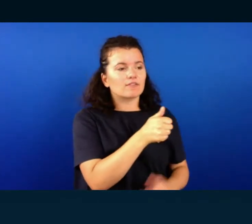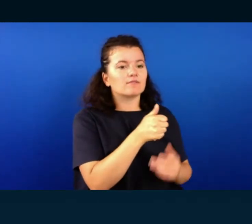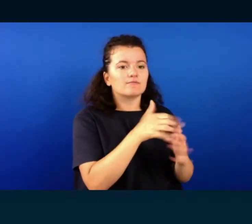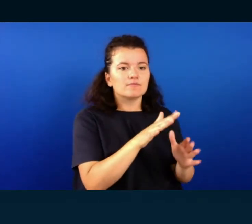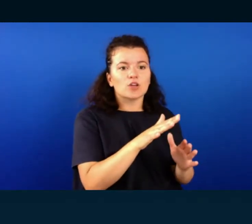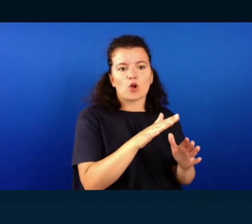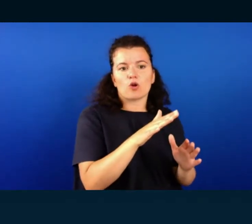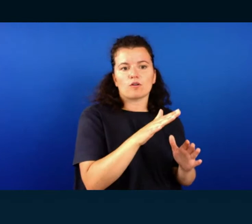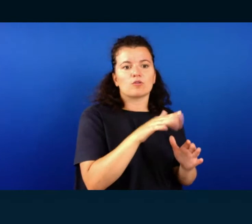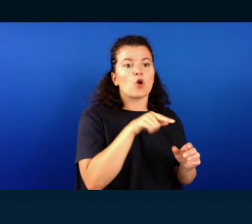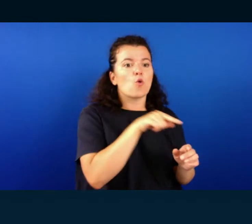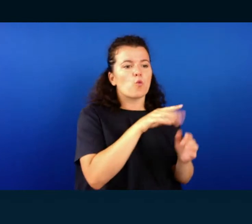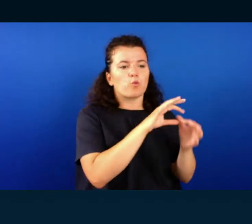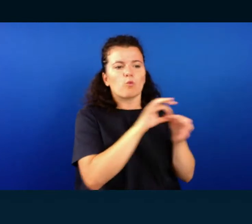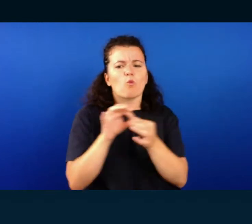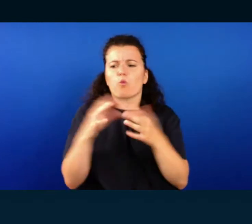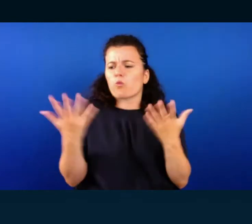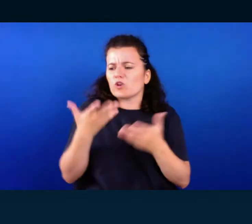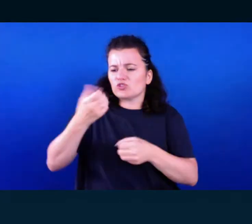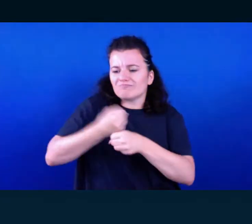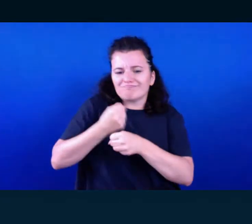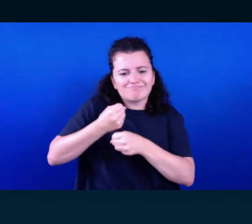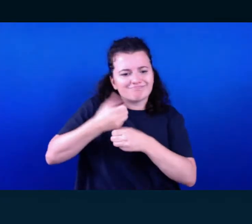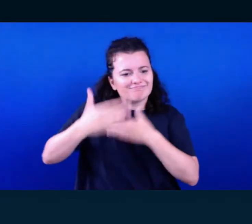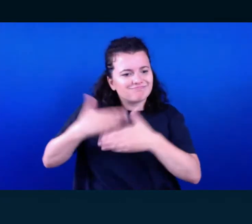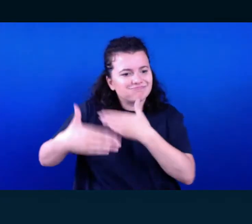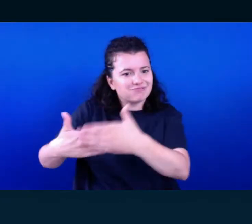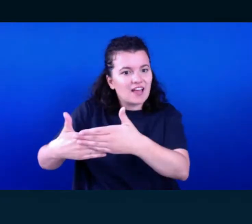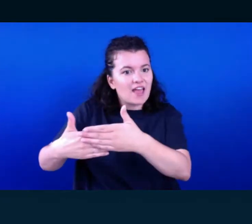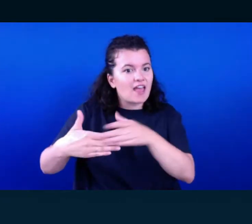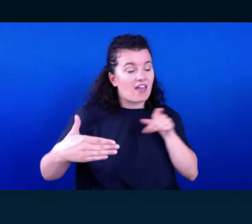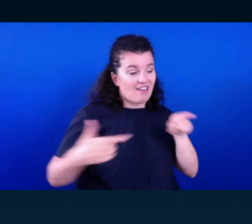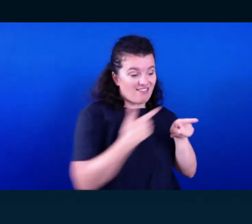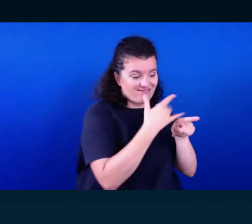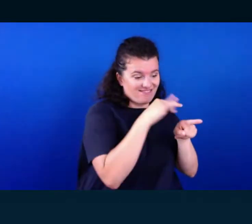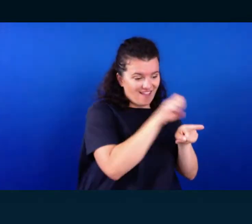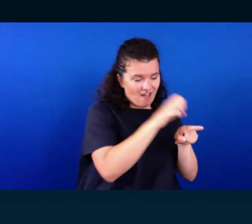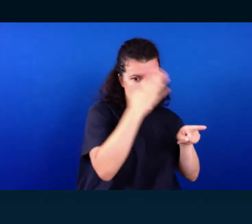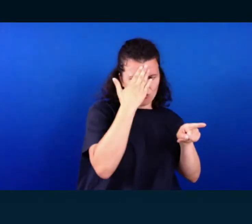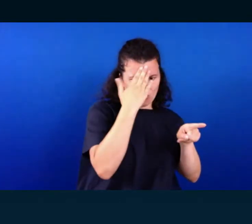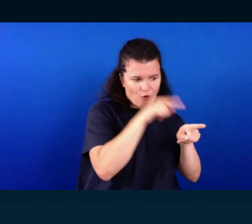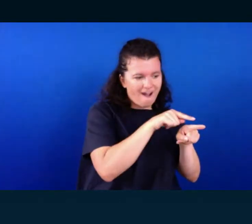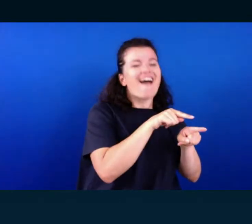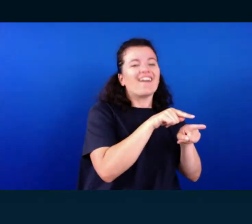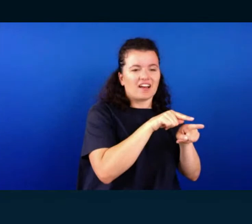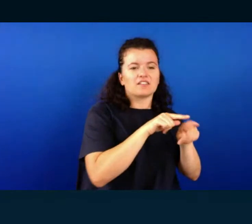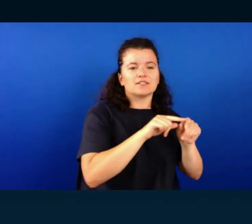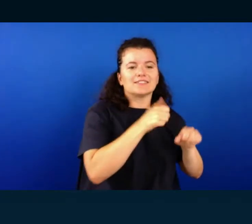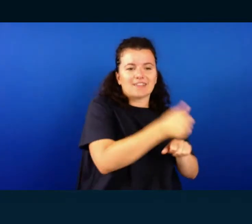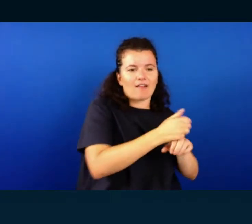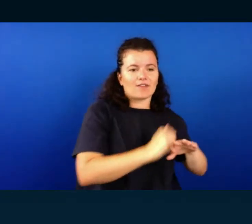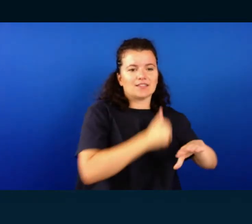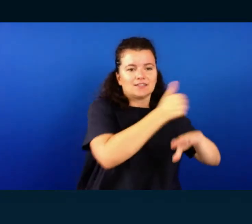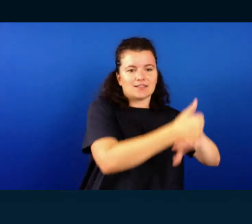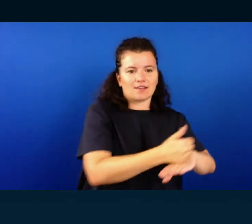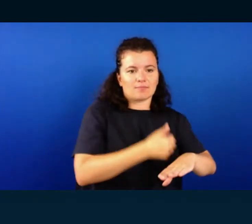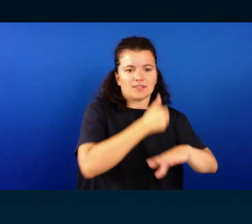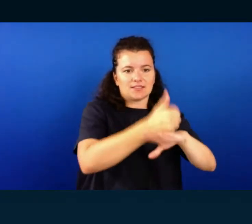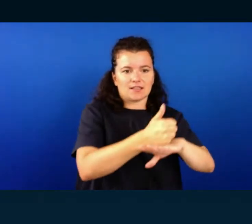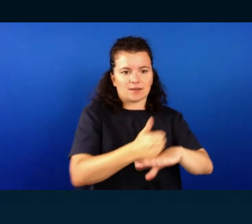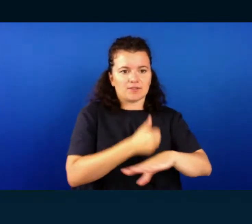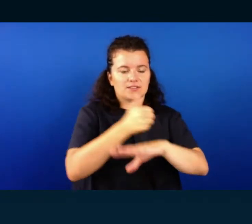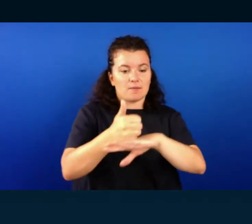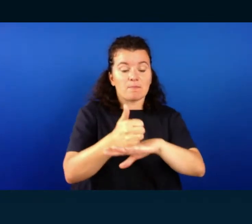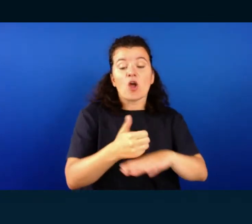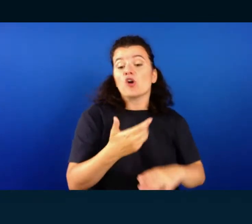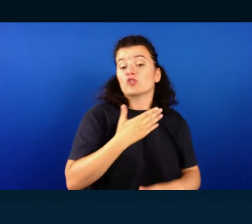things that you would integrate with, and just be able to set that up for you. So the two things I want to show you is Azure